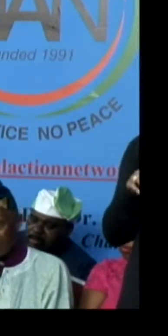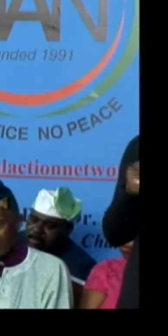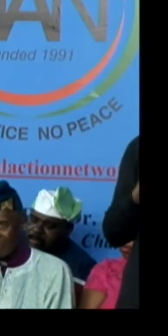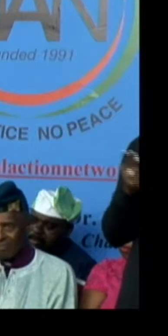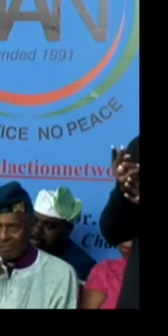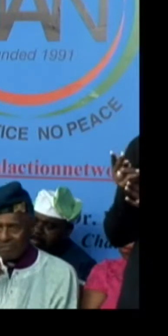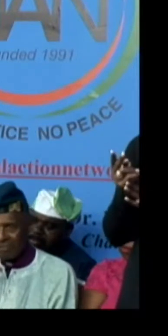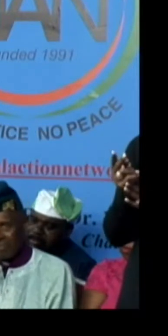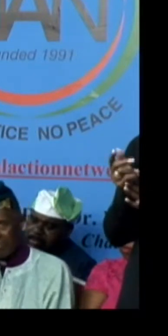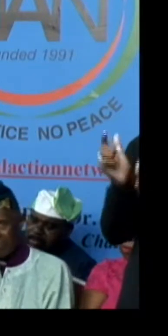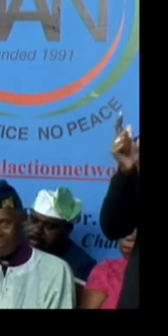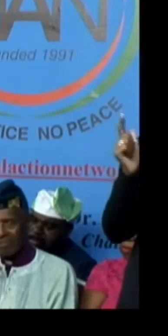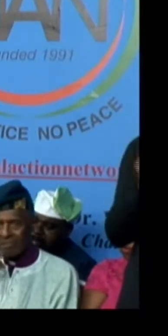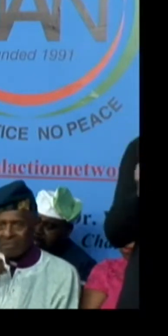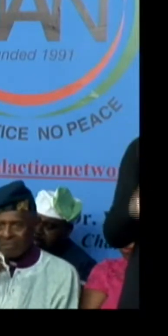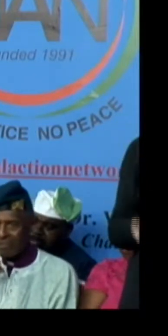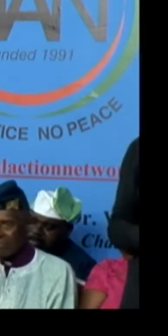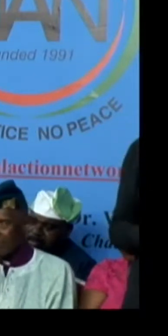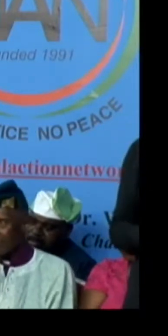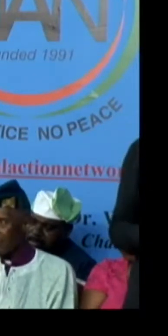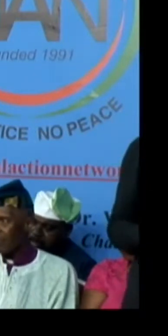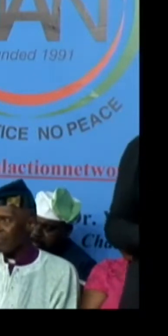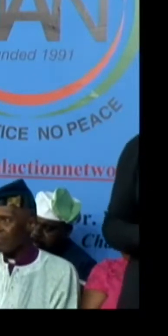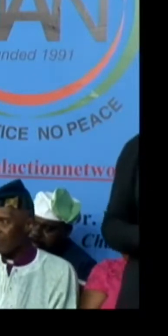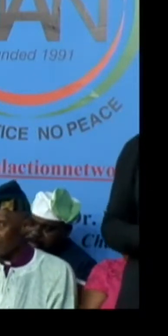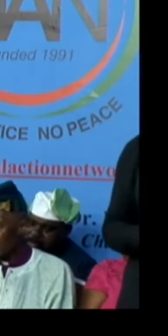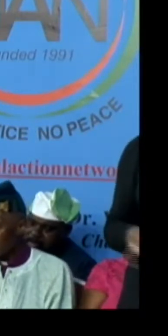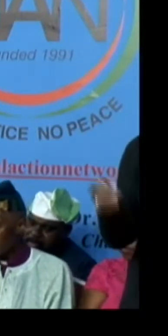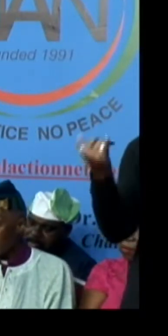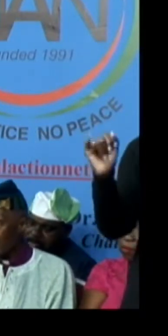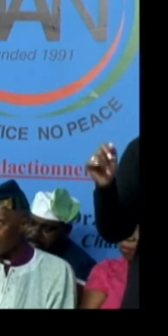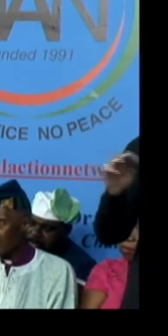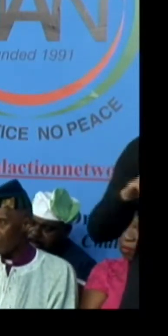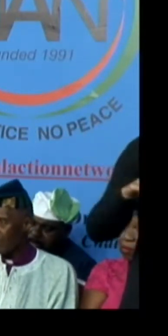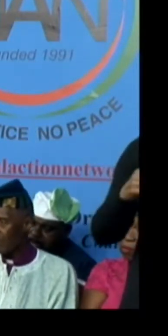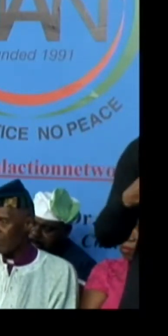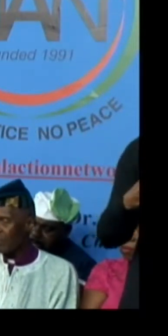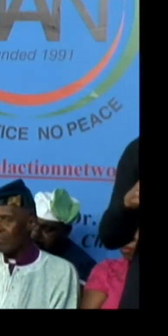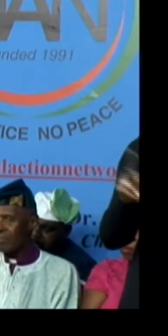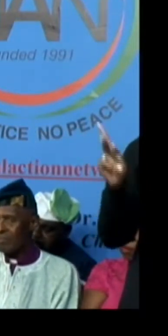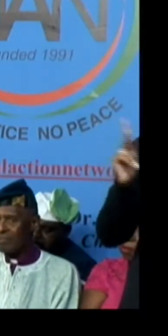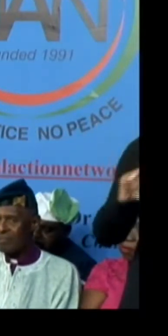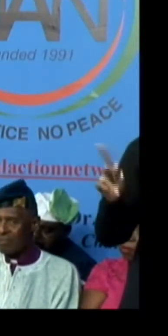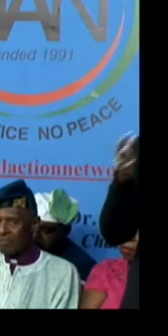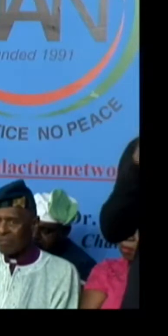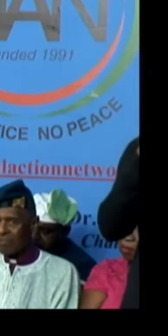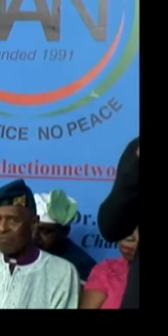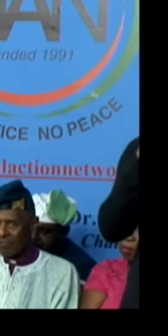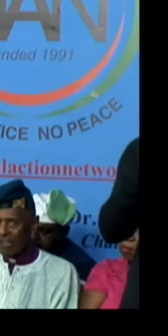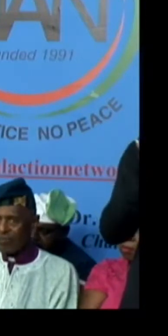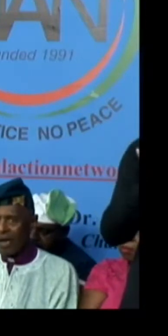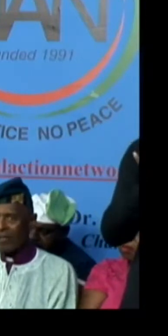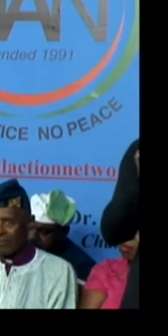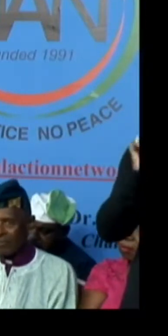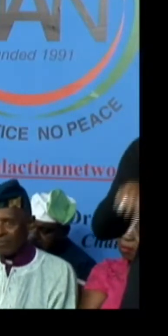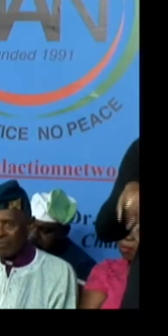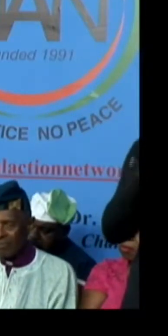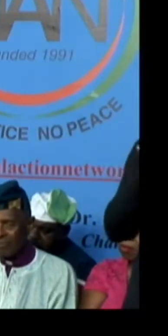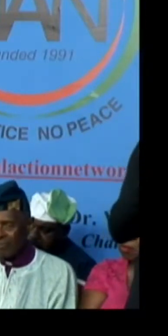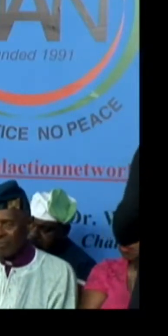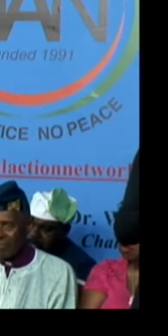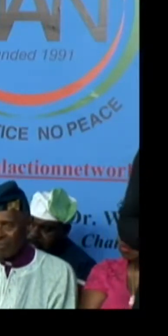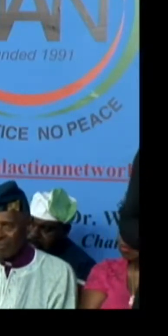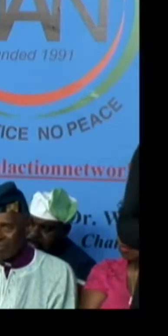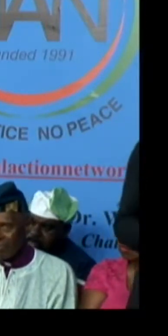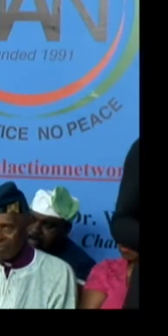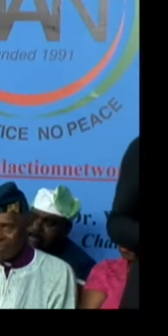poll, they are bringing back legalities to enforce the suppression of the vote. Why do you